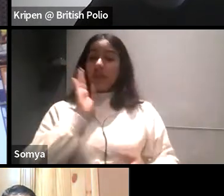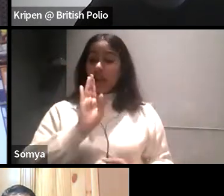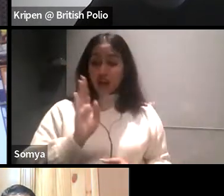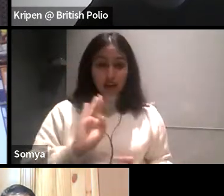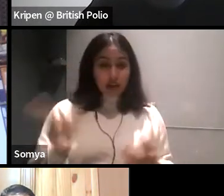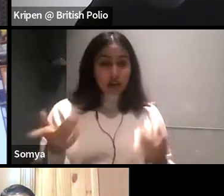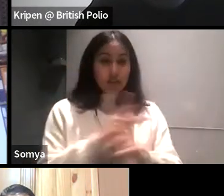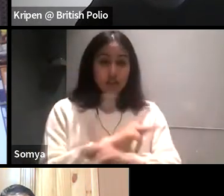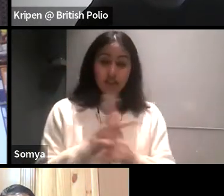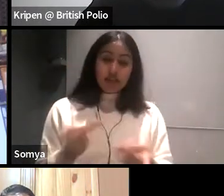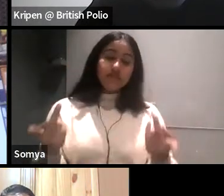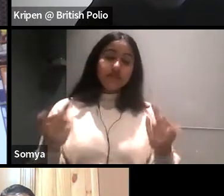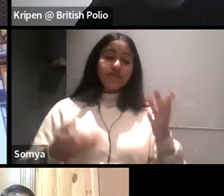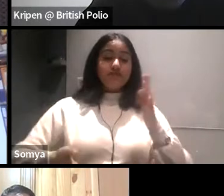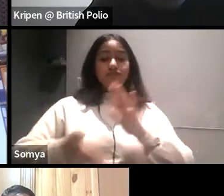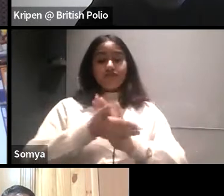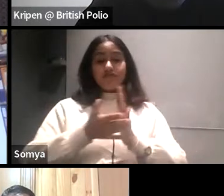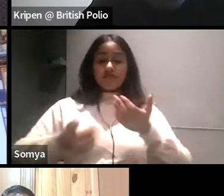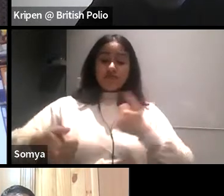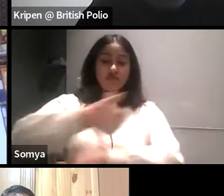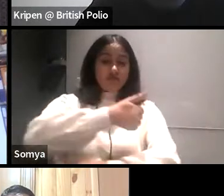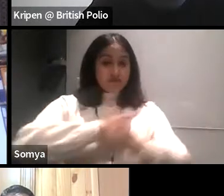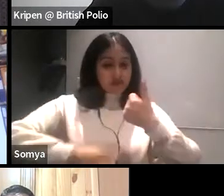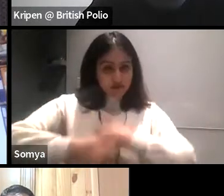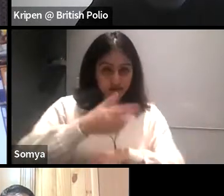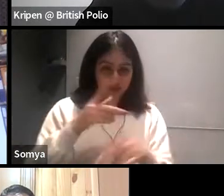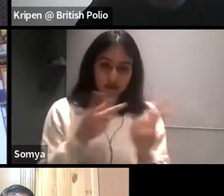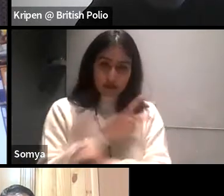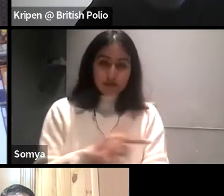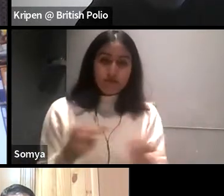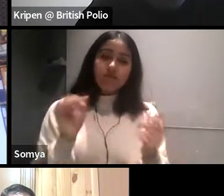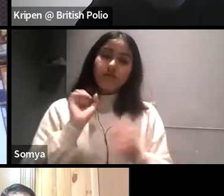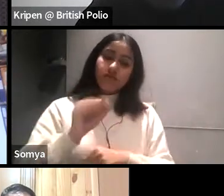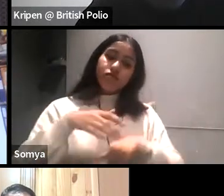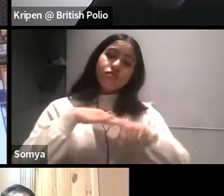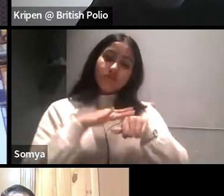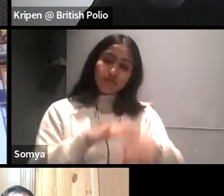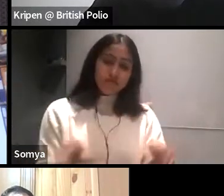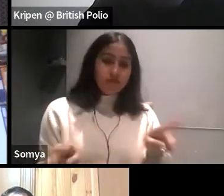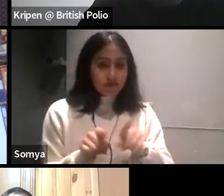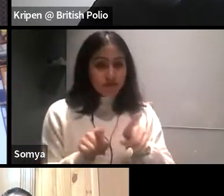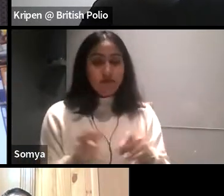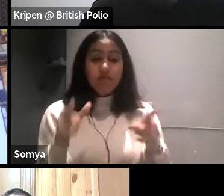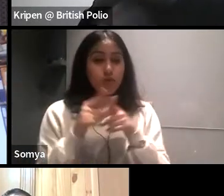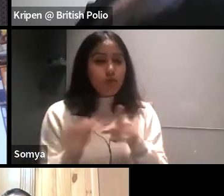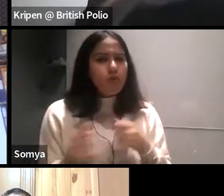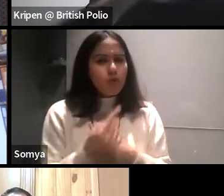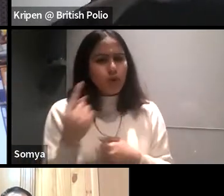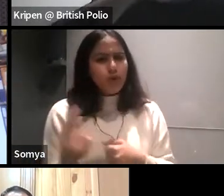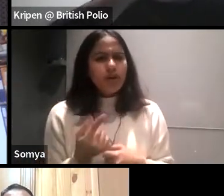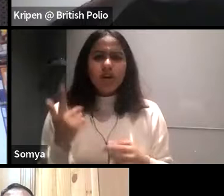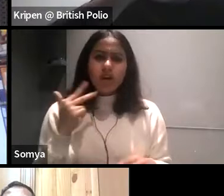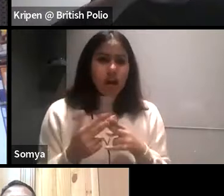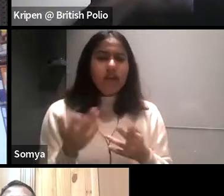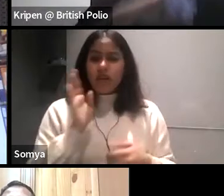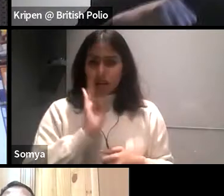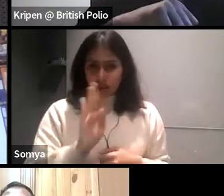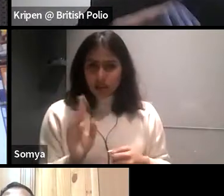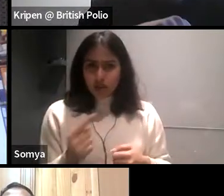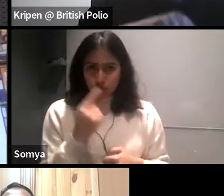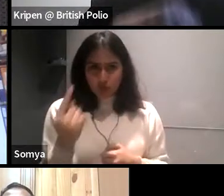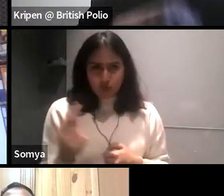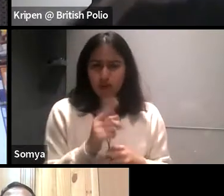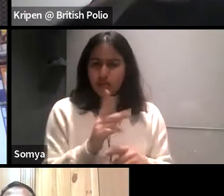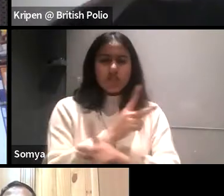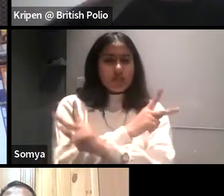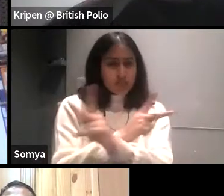competition. He has offered his experience and his capabilities to not only do the music field, but